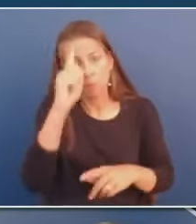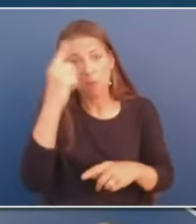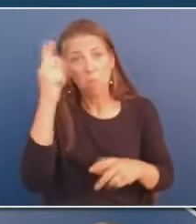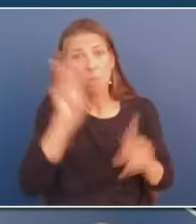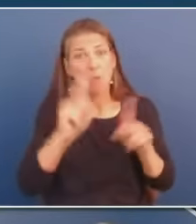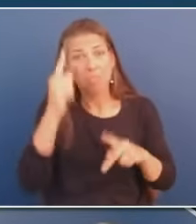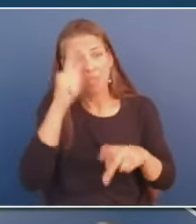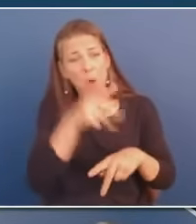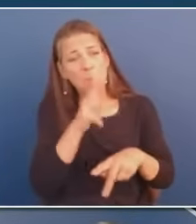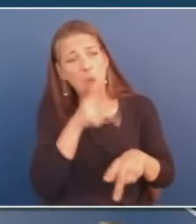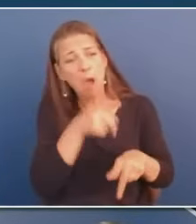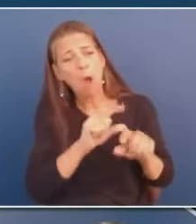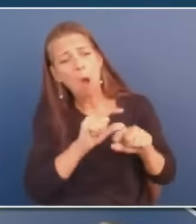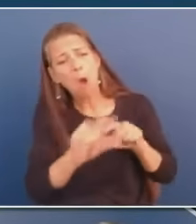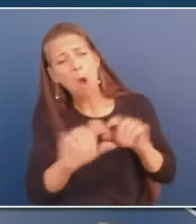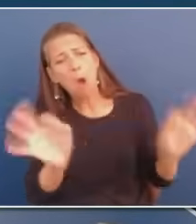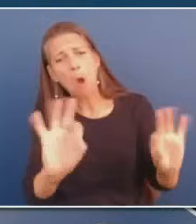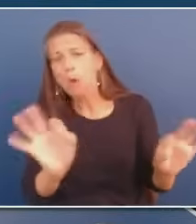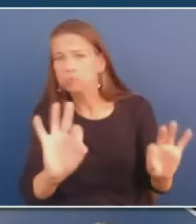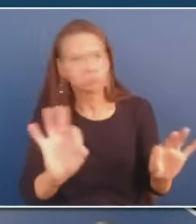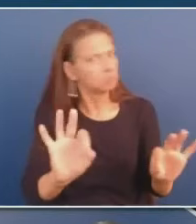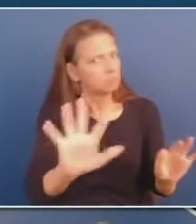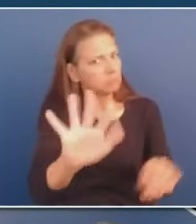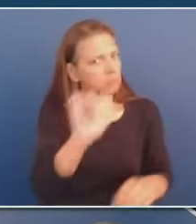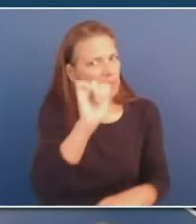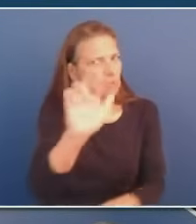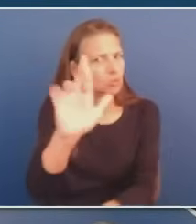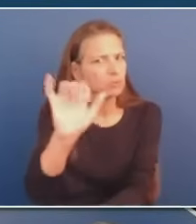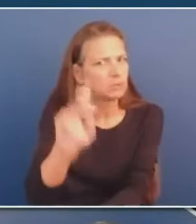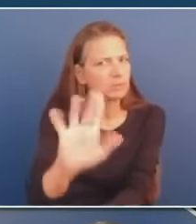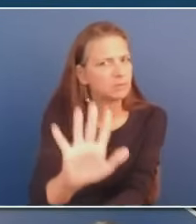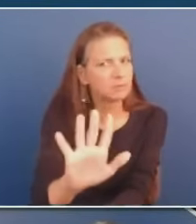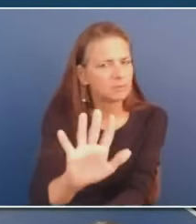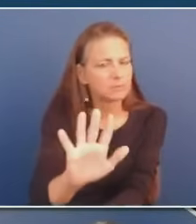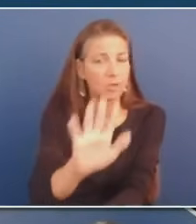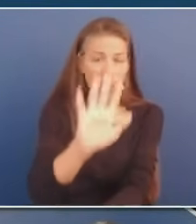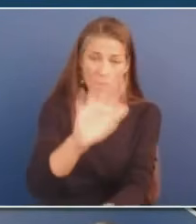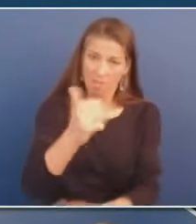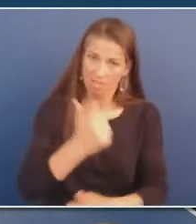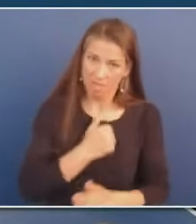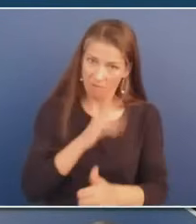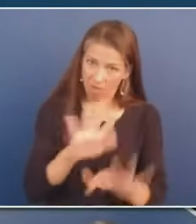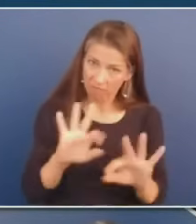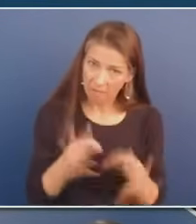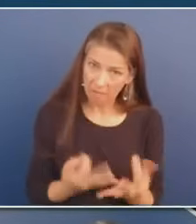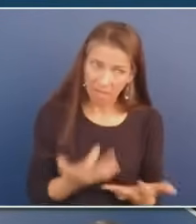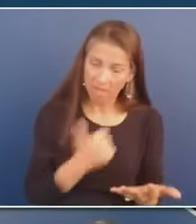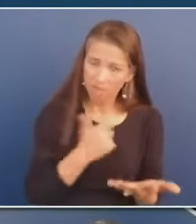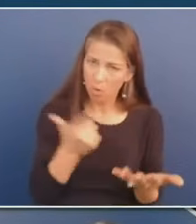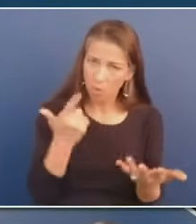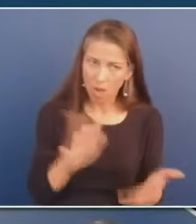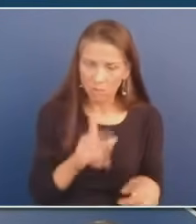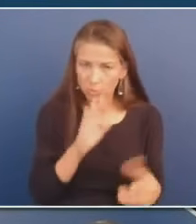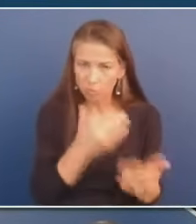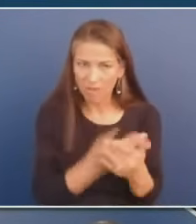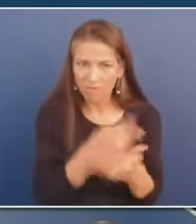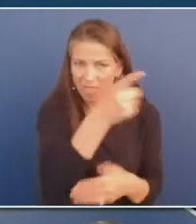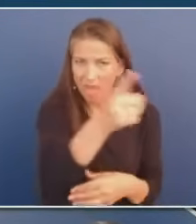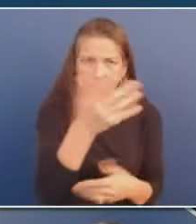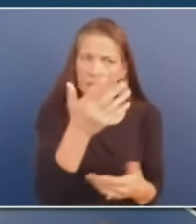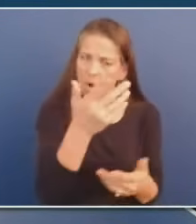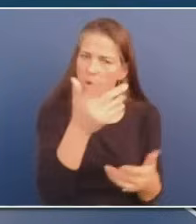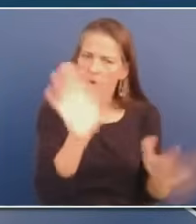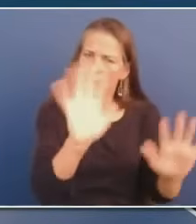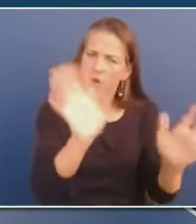through something. It's not worth it. You love your family a lot more than where you're trying to get to. Turn around. Don't drive